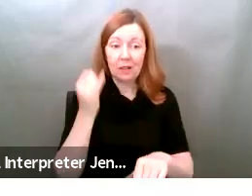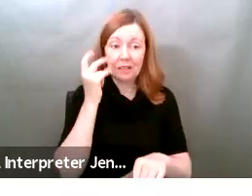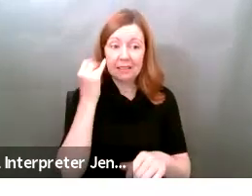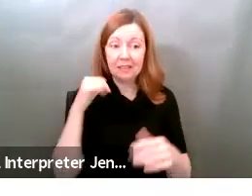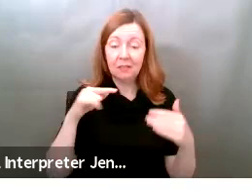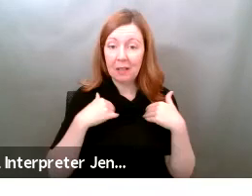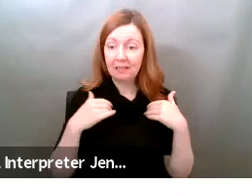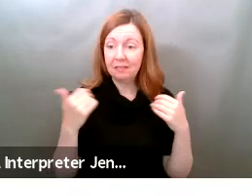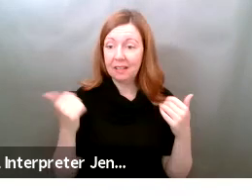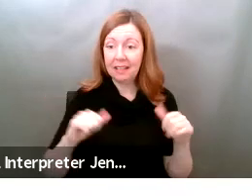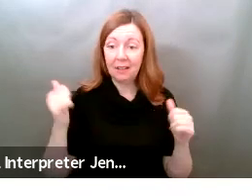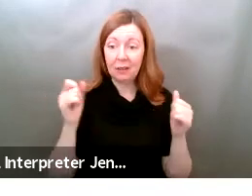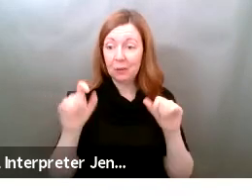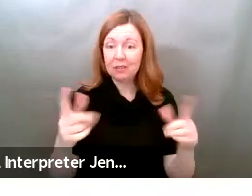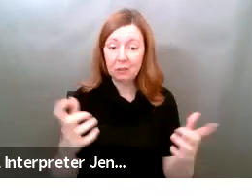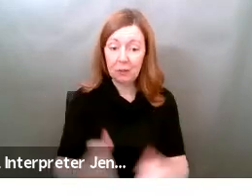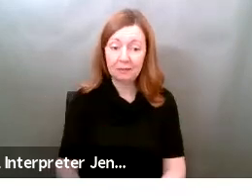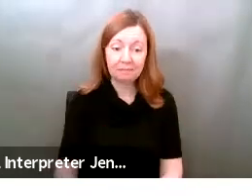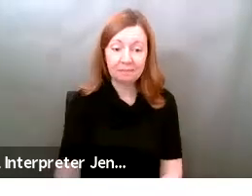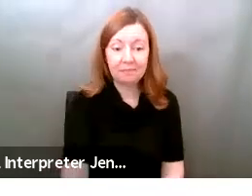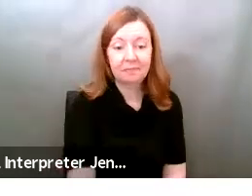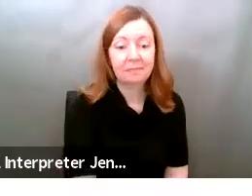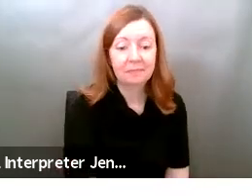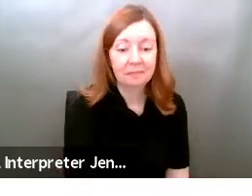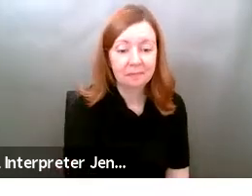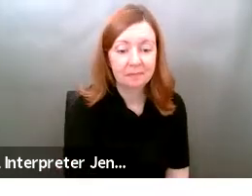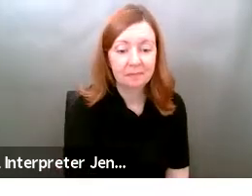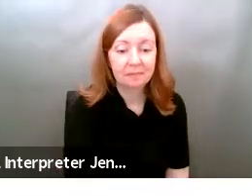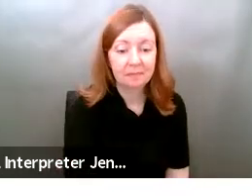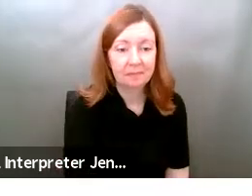other questions that you'd like to get answered tonight.